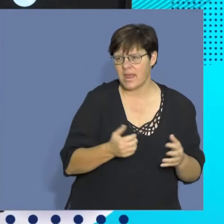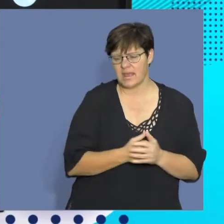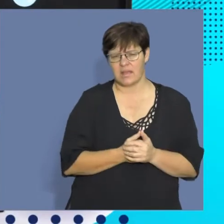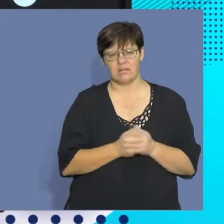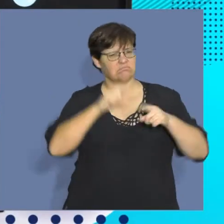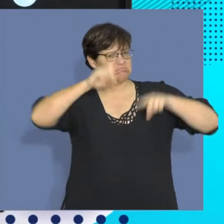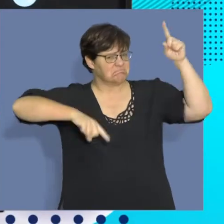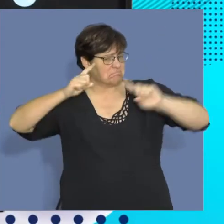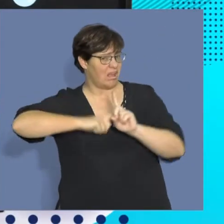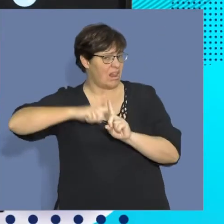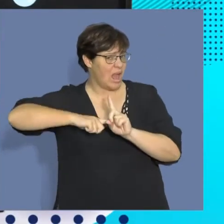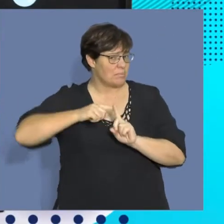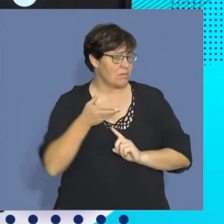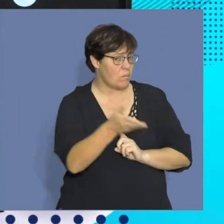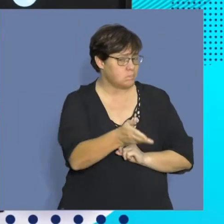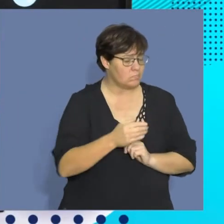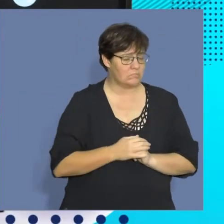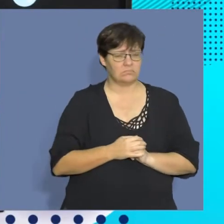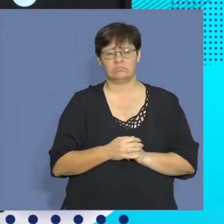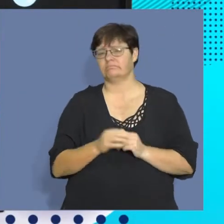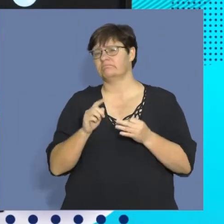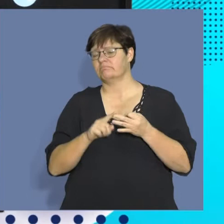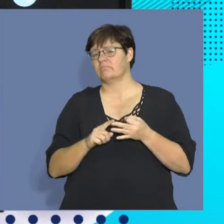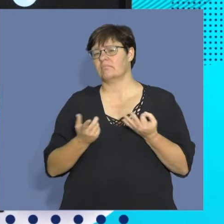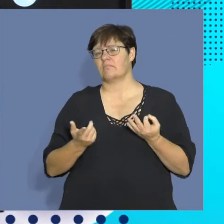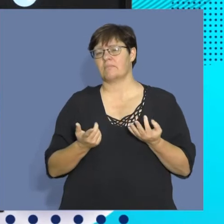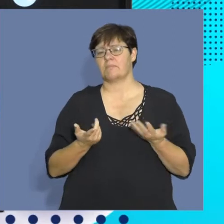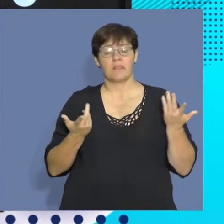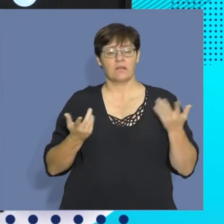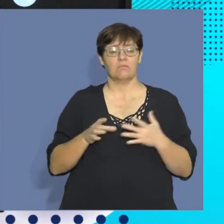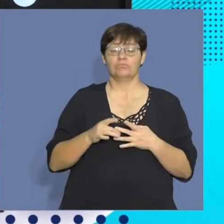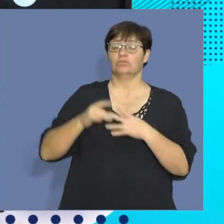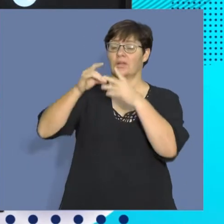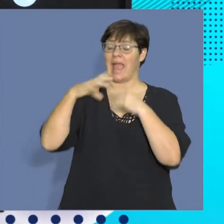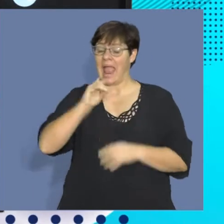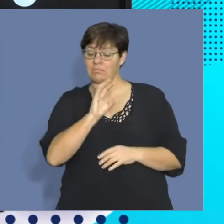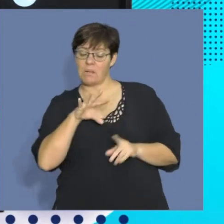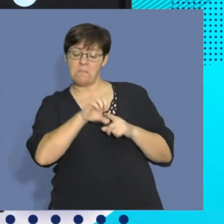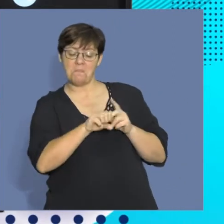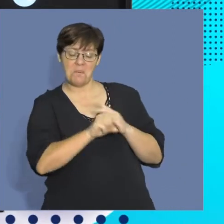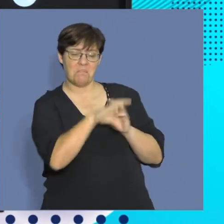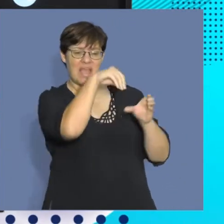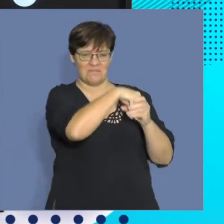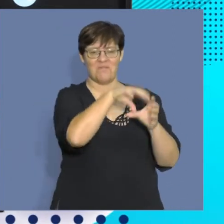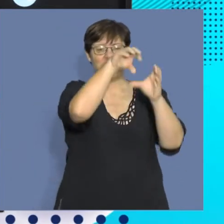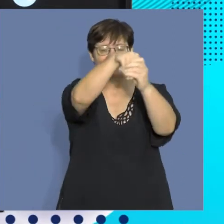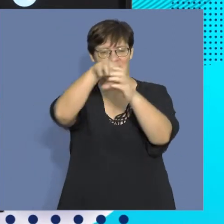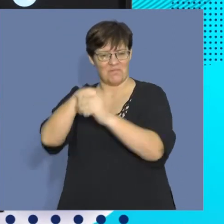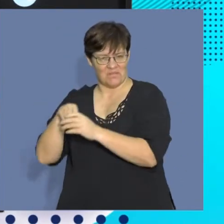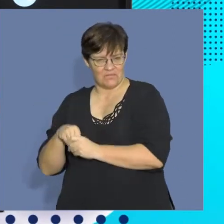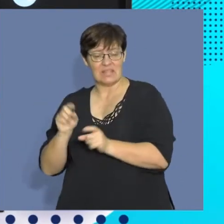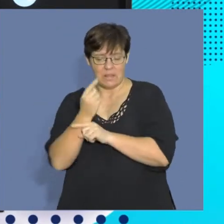the type of climate that is experienced. We've looked at the typical or unique animals that are found in these areas, as well